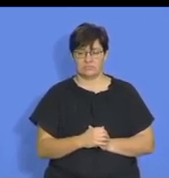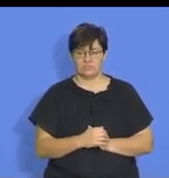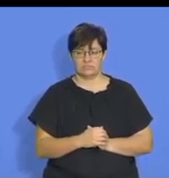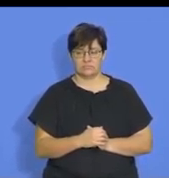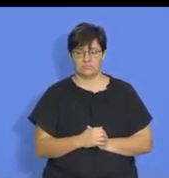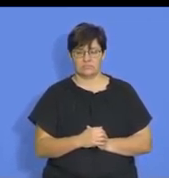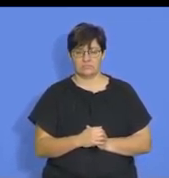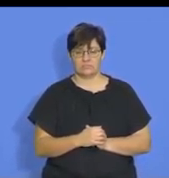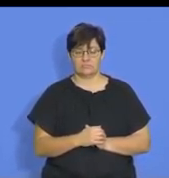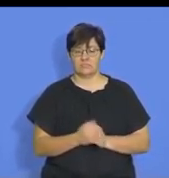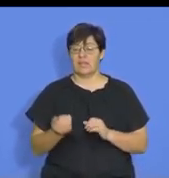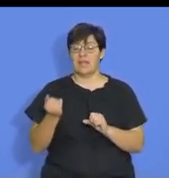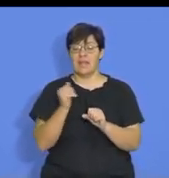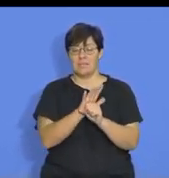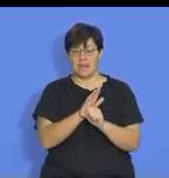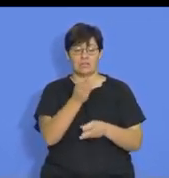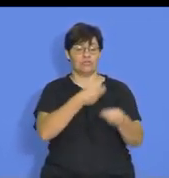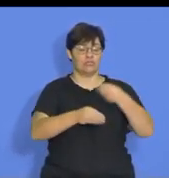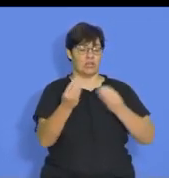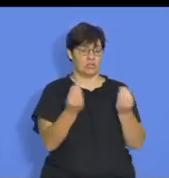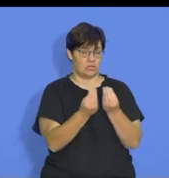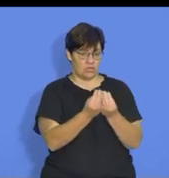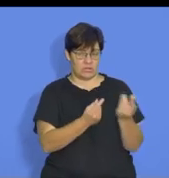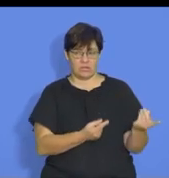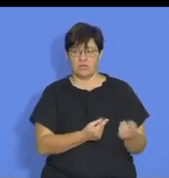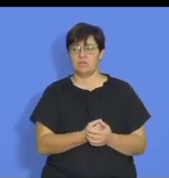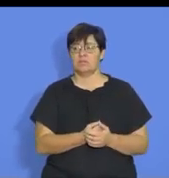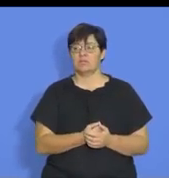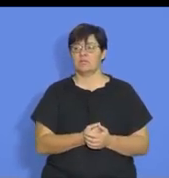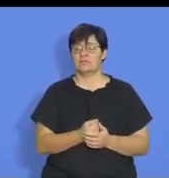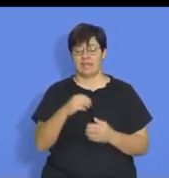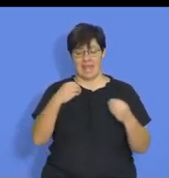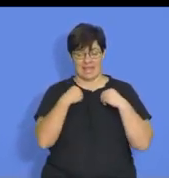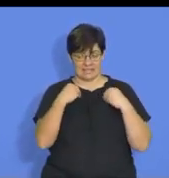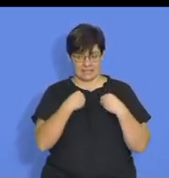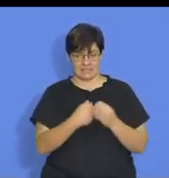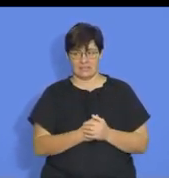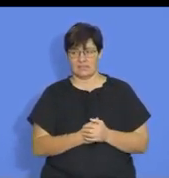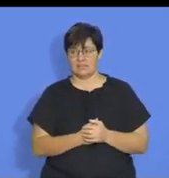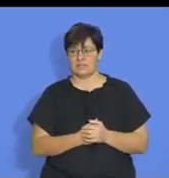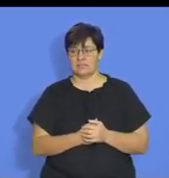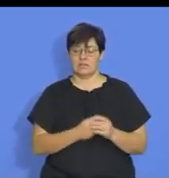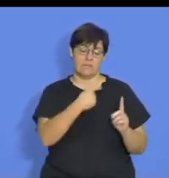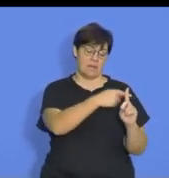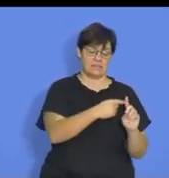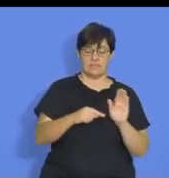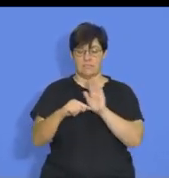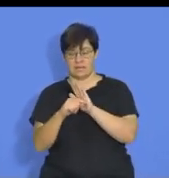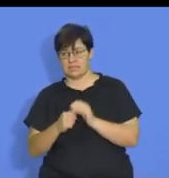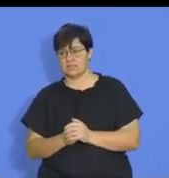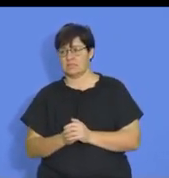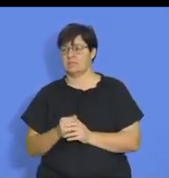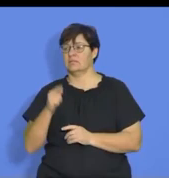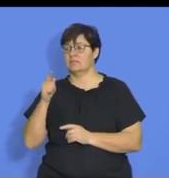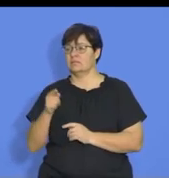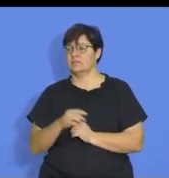out stock. Right, let's look at the impact on trading stock. So obviously, trading stock is an asset,